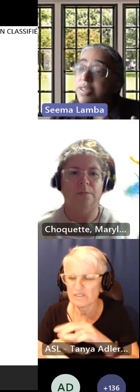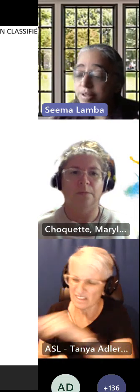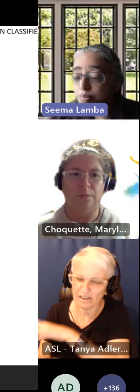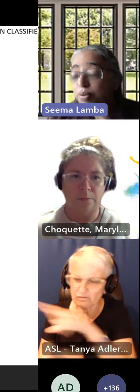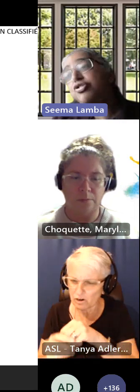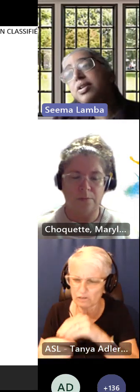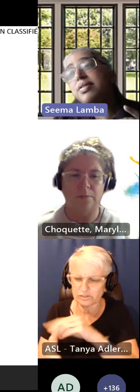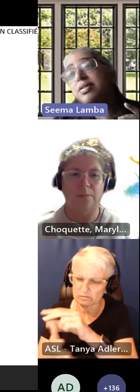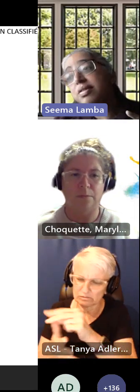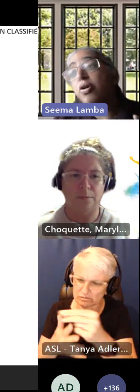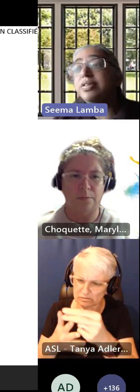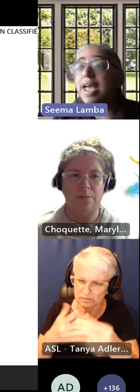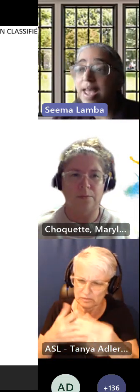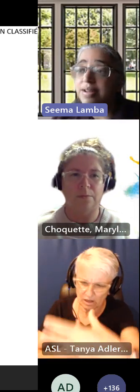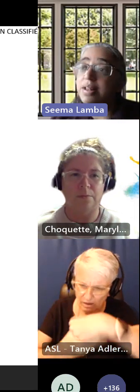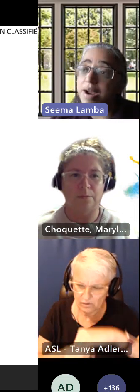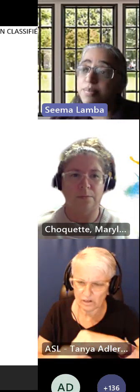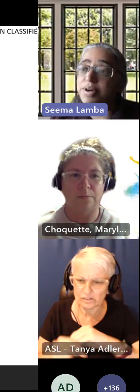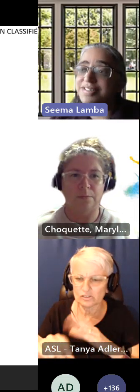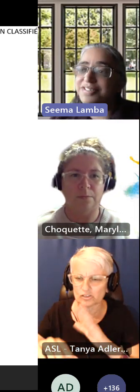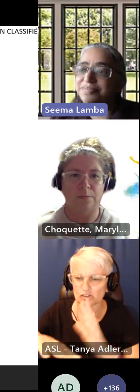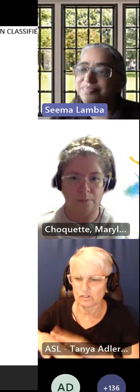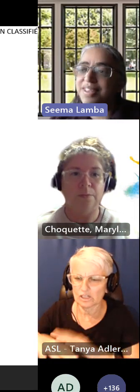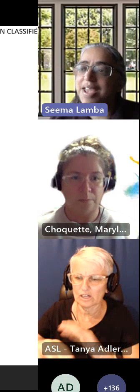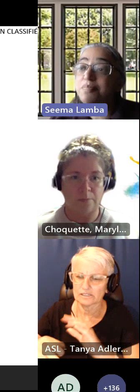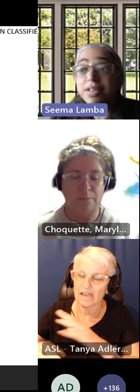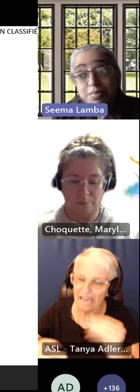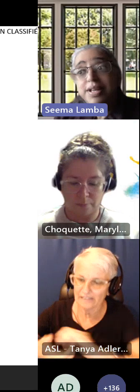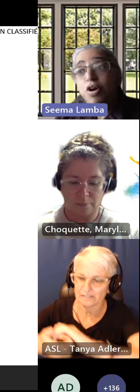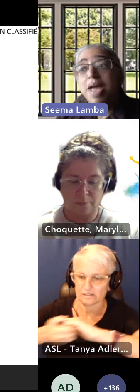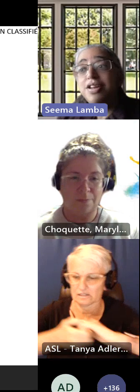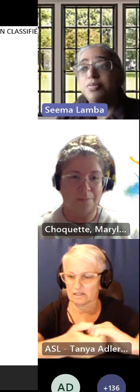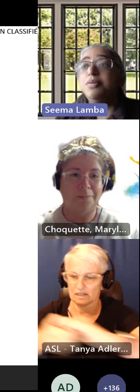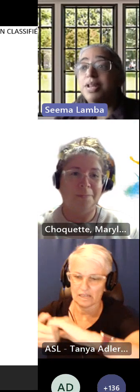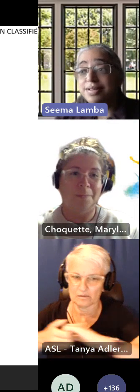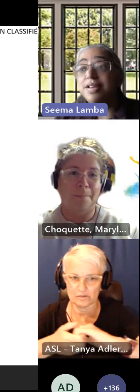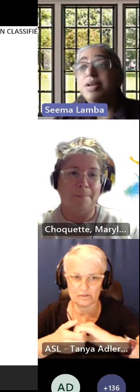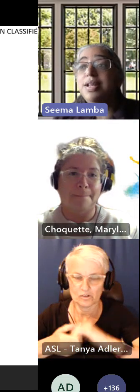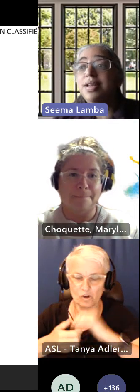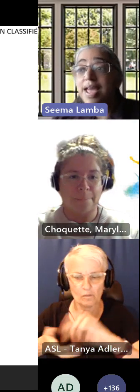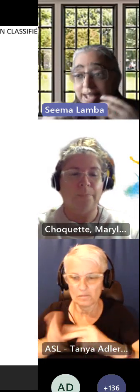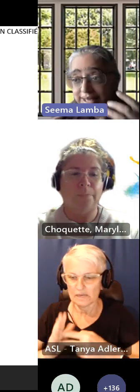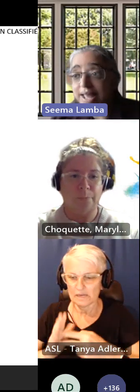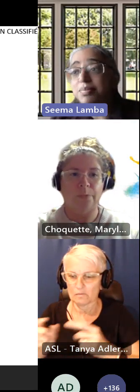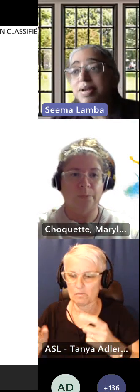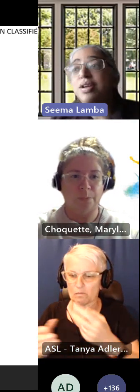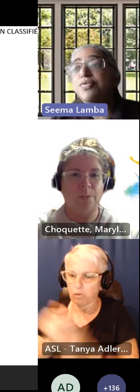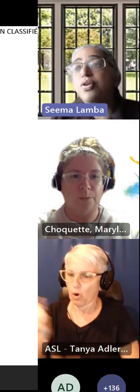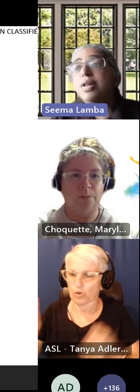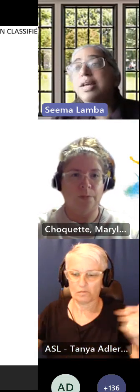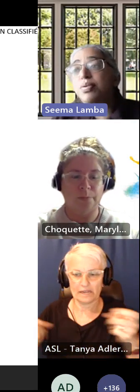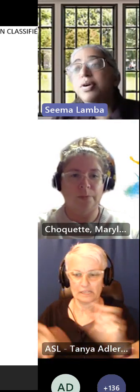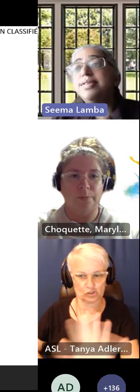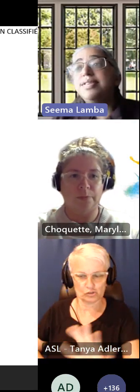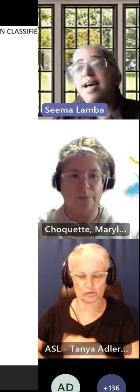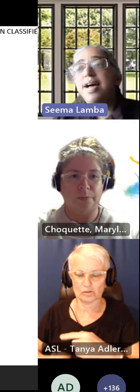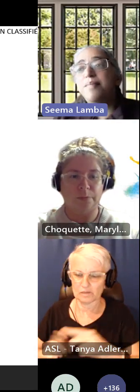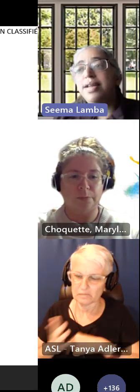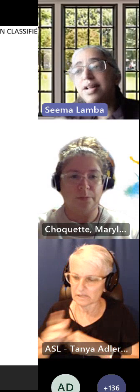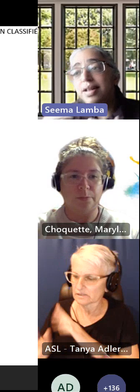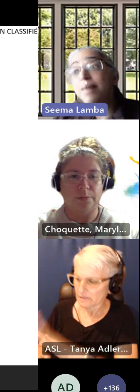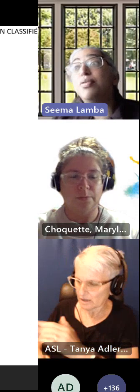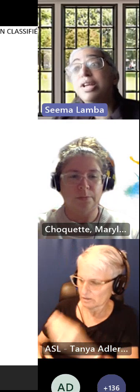It's the expression is consult and collaborate. Okay, doesn't mean co-management, but it does mean getting meaningful